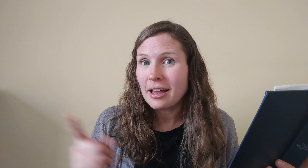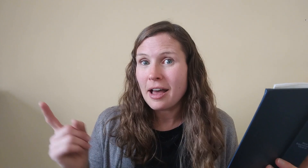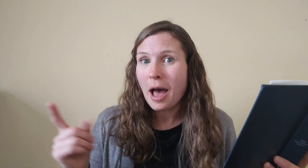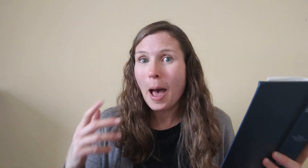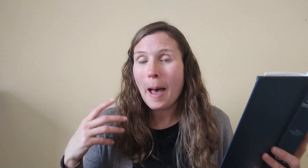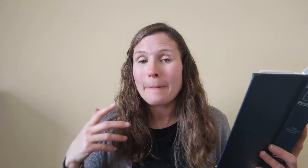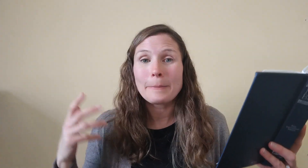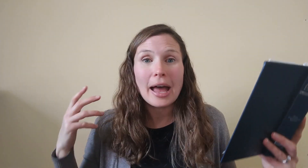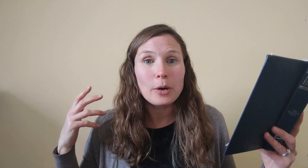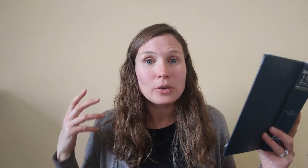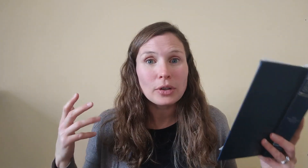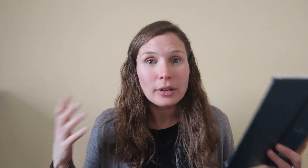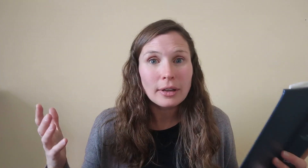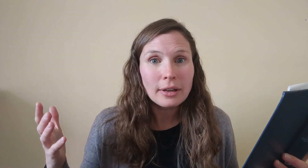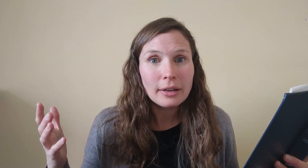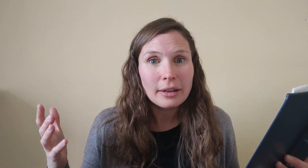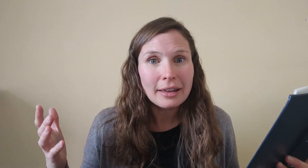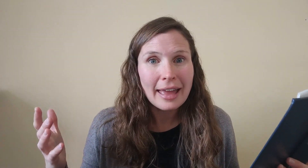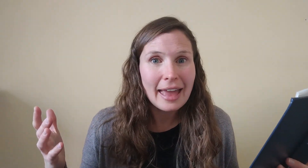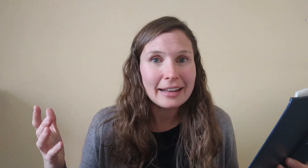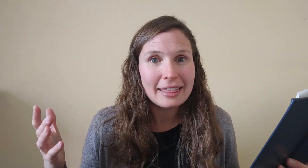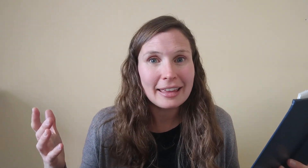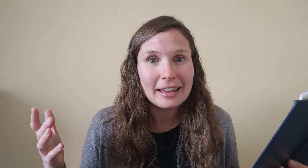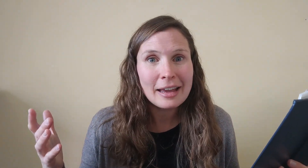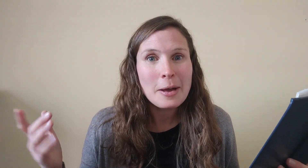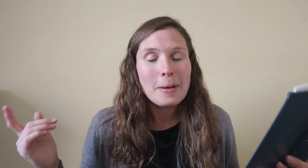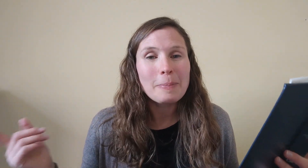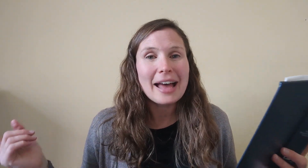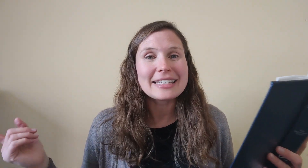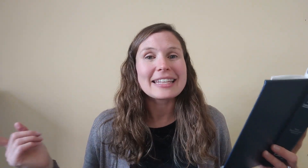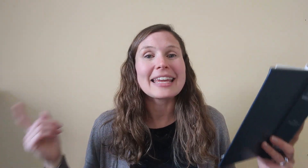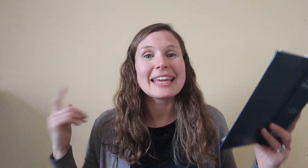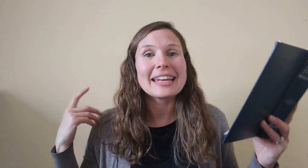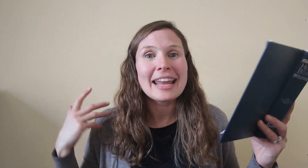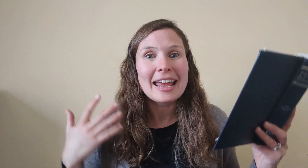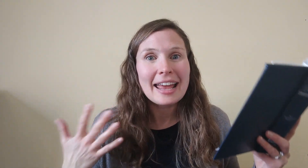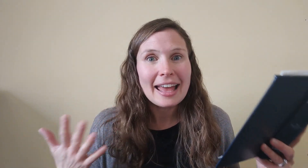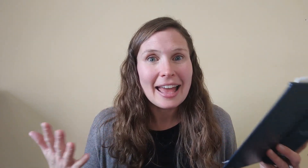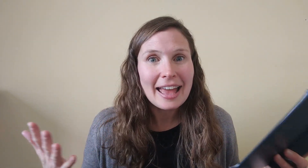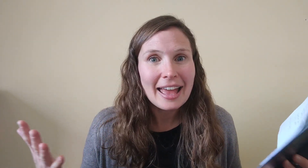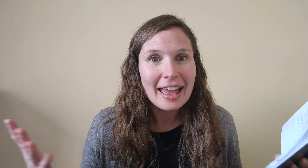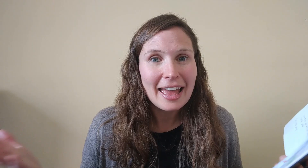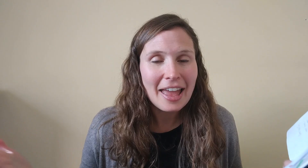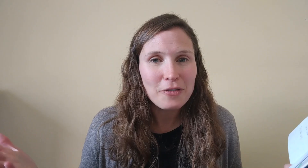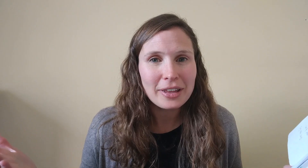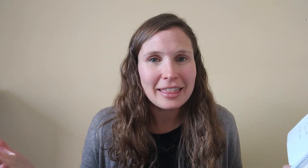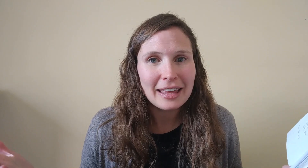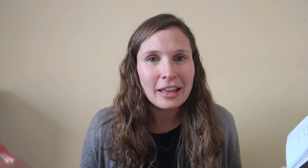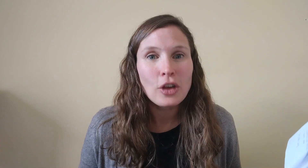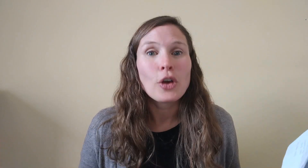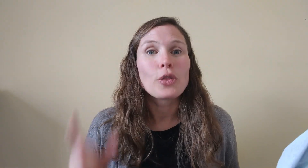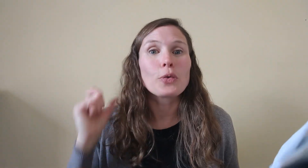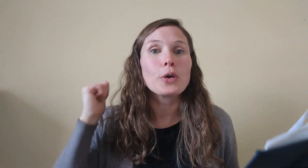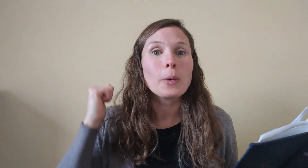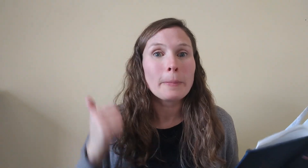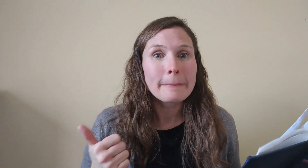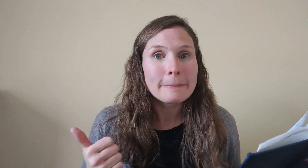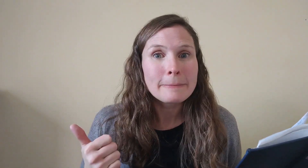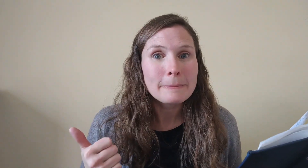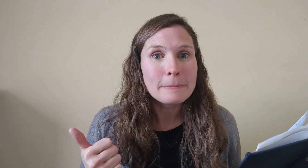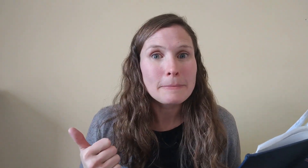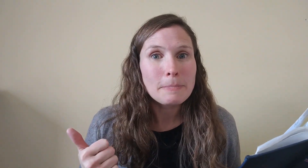anxious about anything, but in everything,